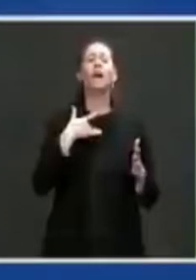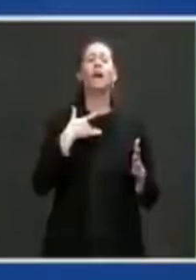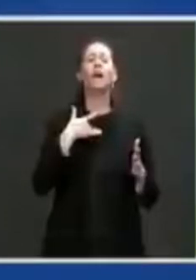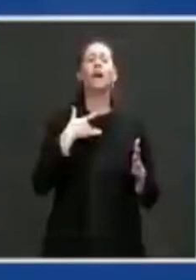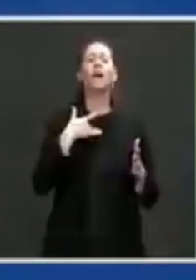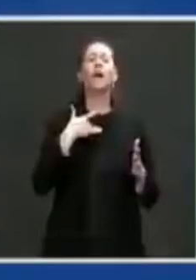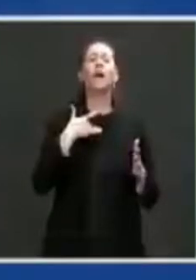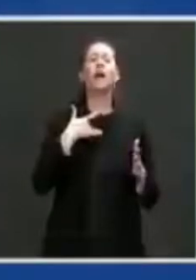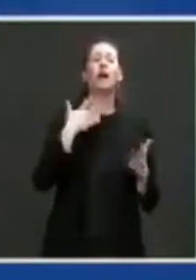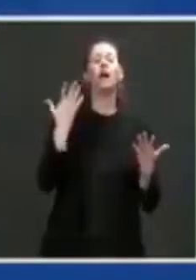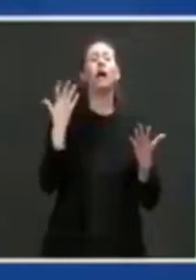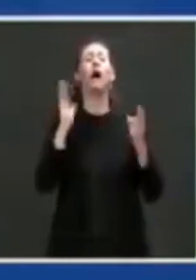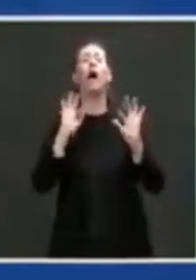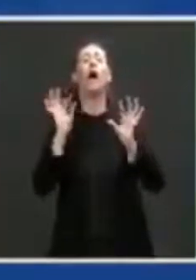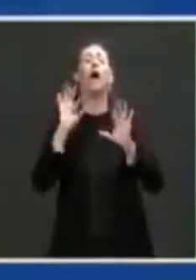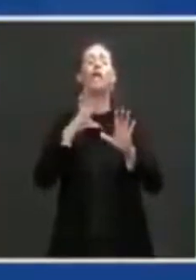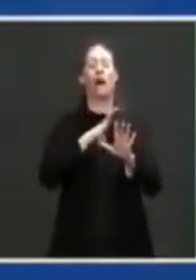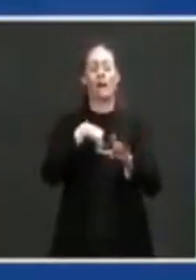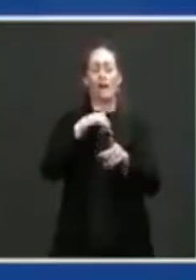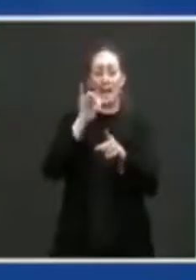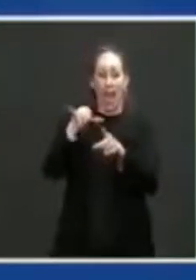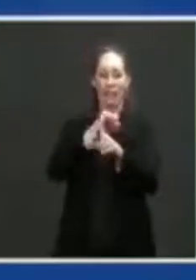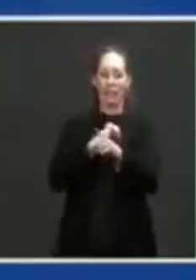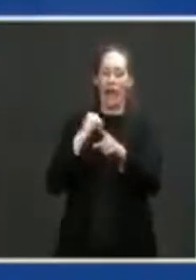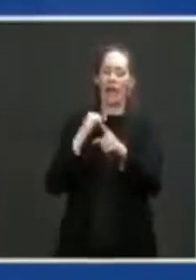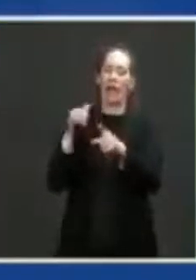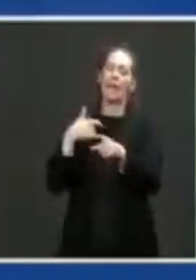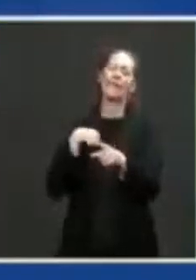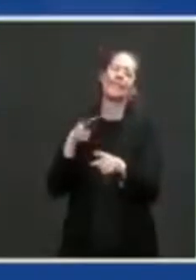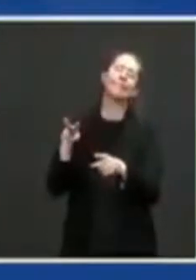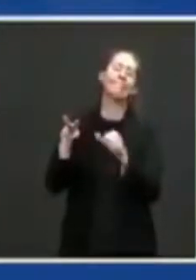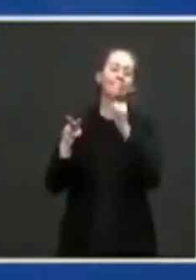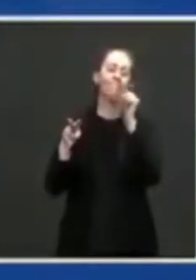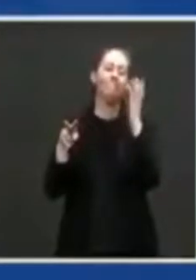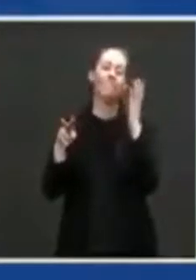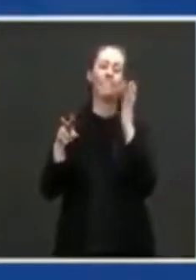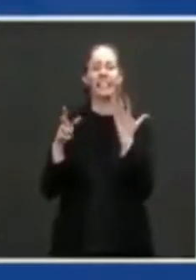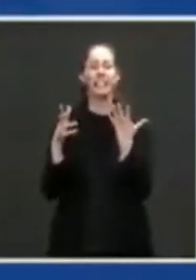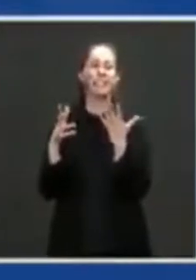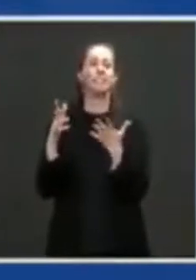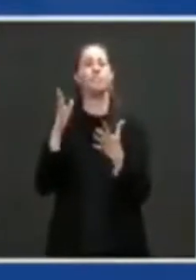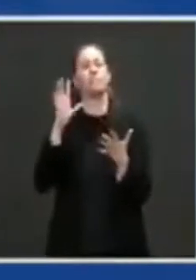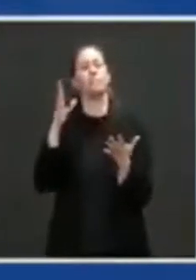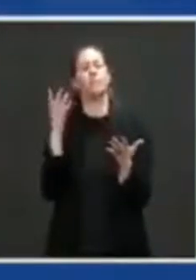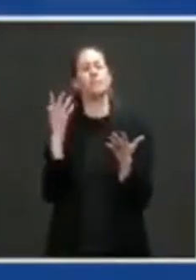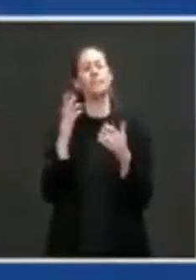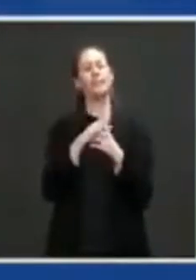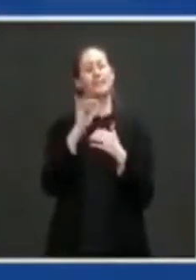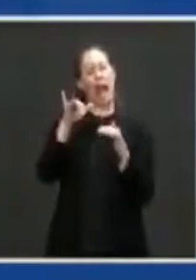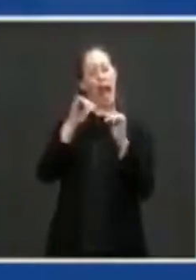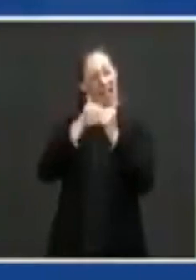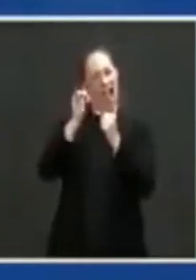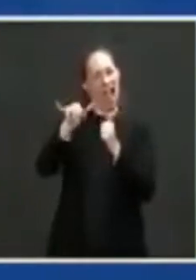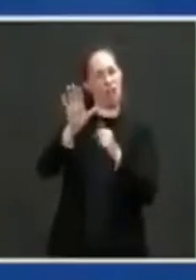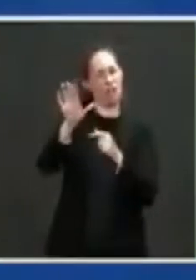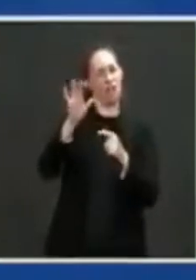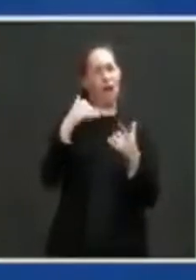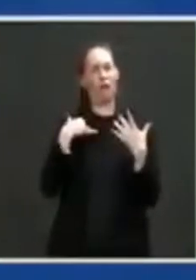one. So the best way to get something done, if it holds near and dear to you, that